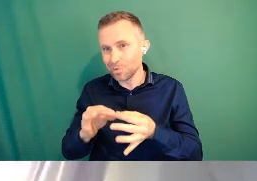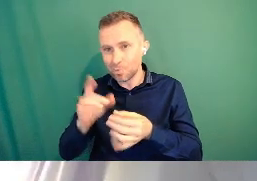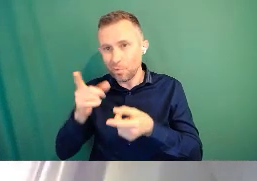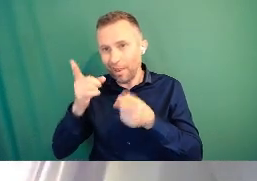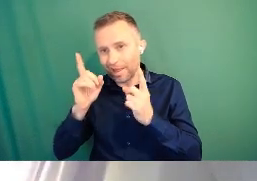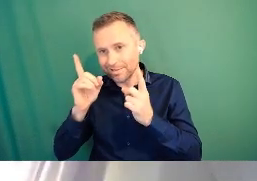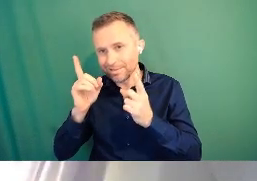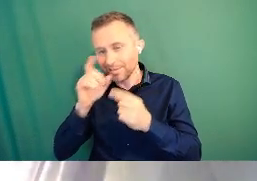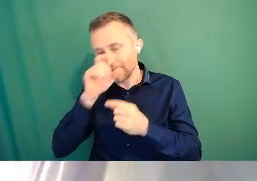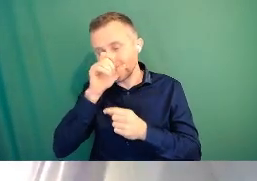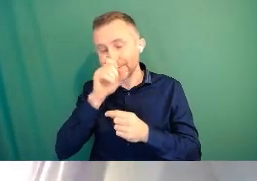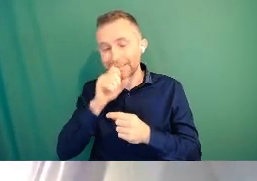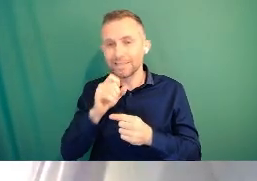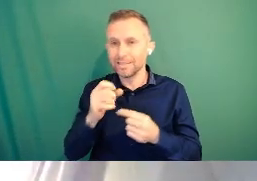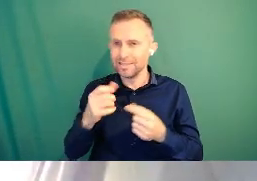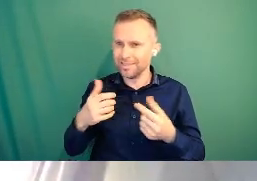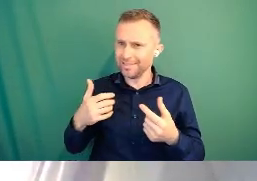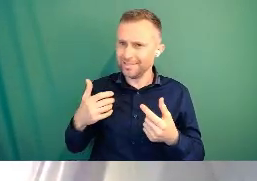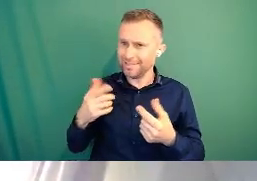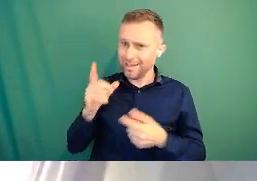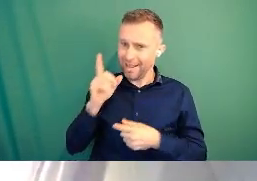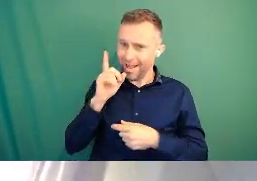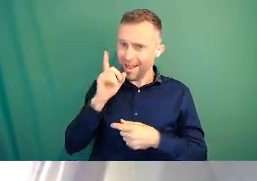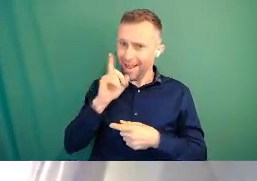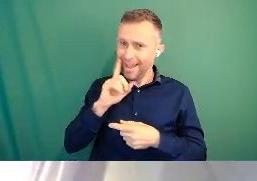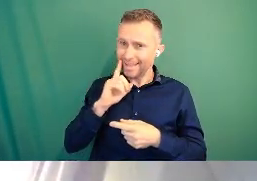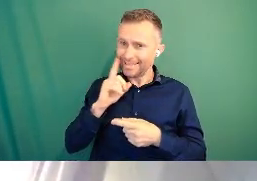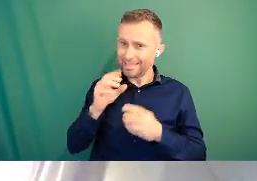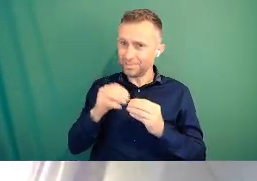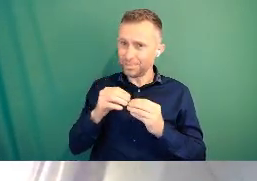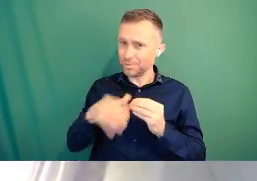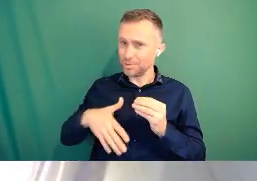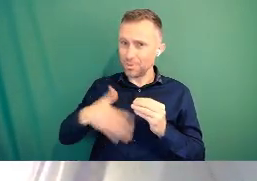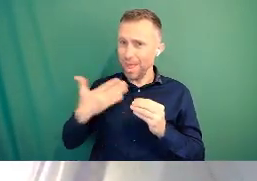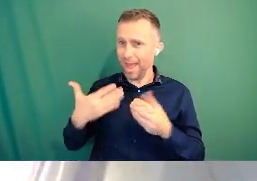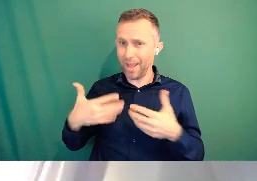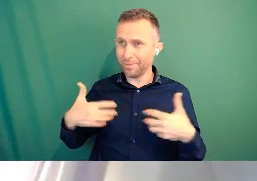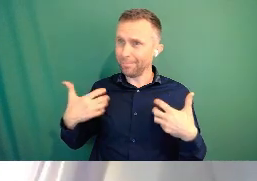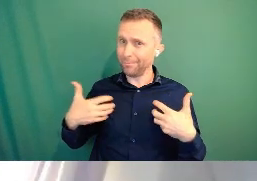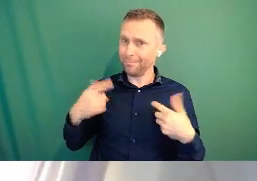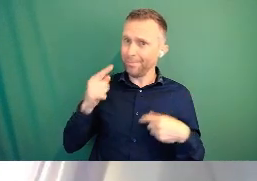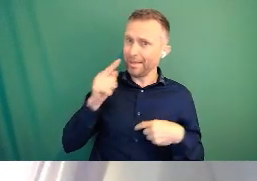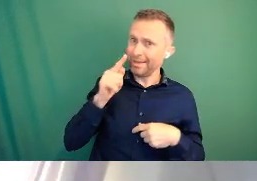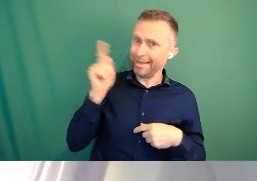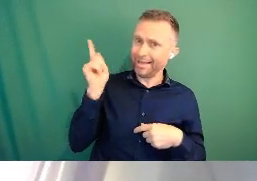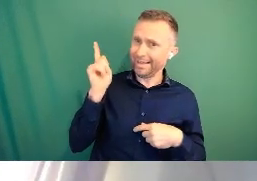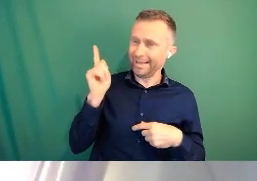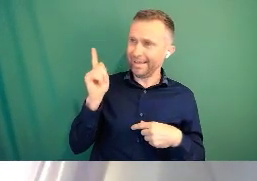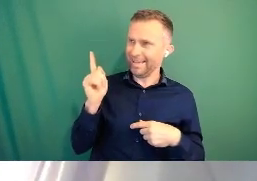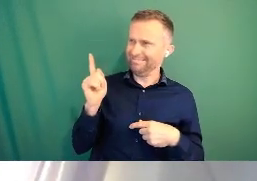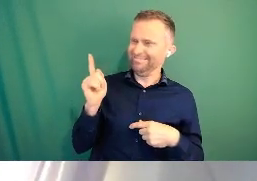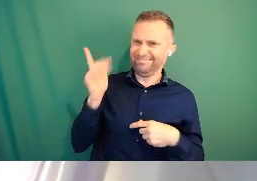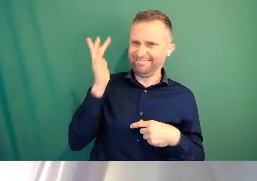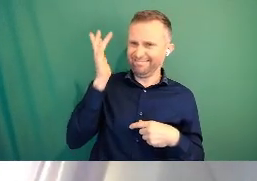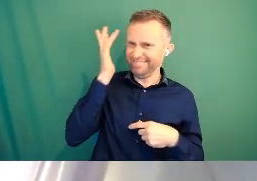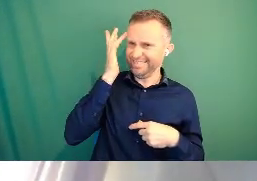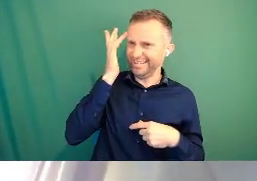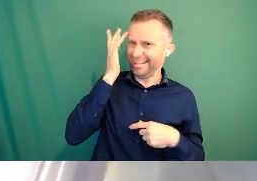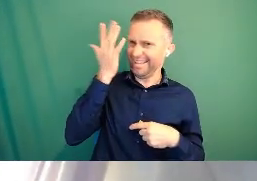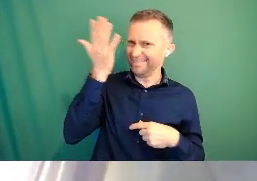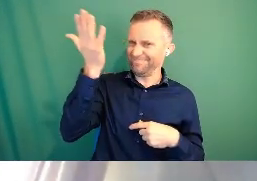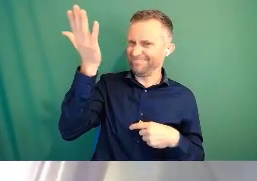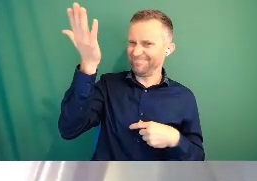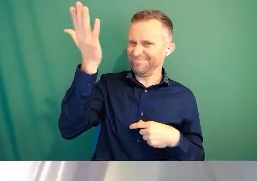Lady Bute. Lord Bute and Burgess, but Lady Bute wasn't very fond of the monkeys because they're a little